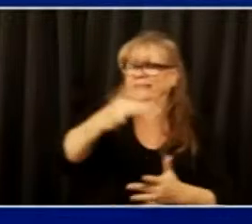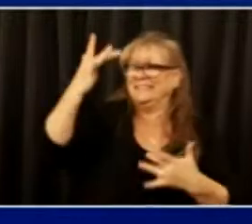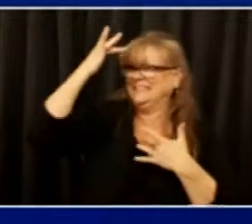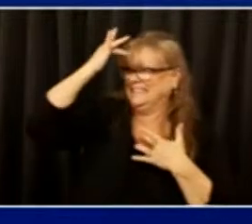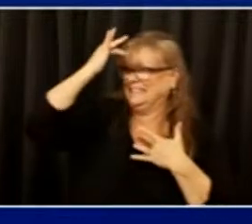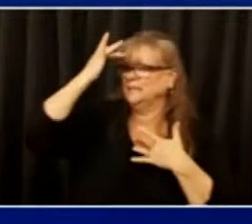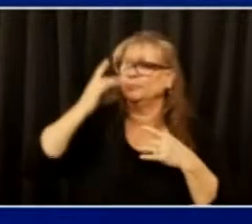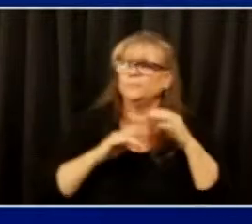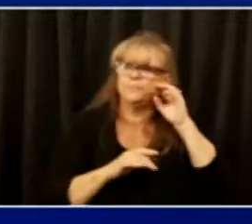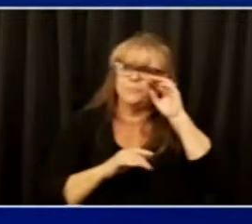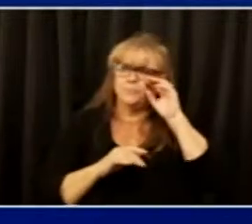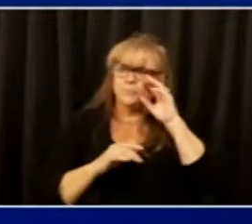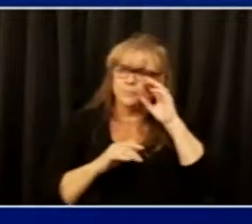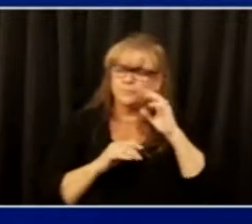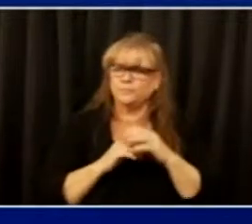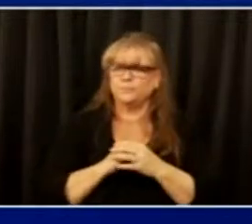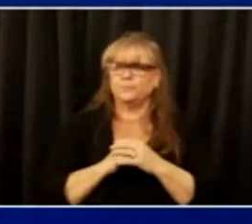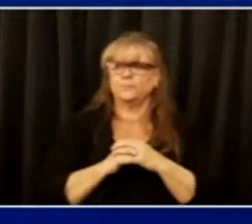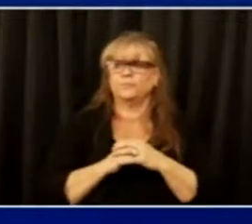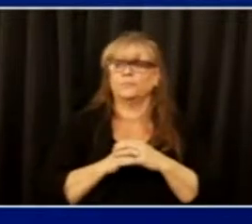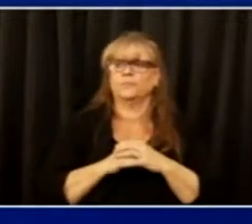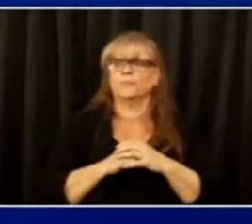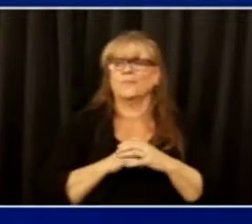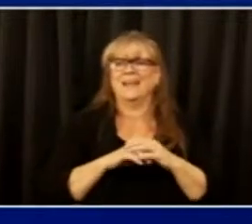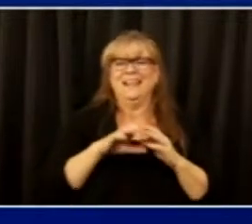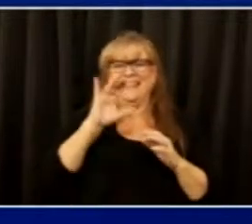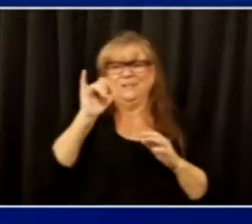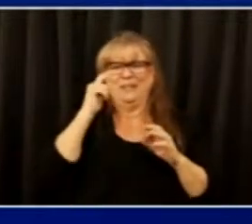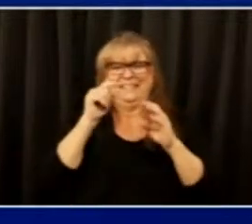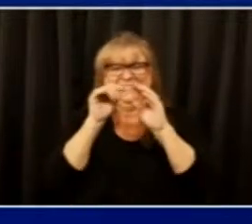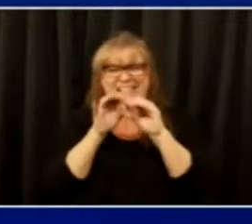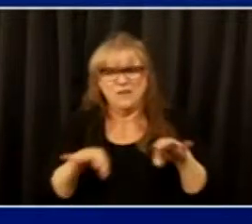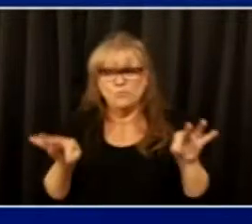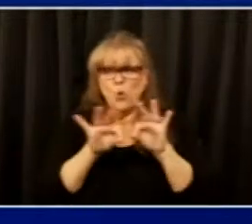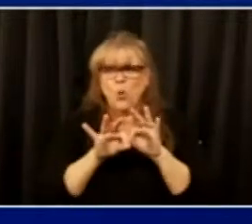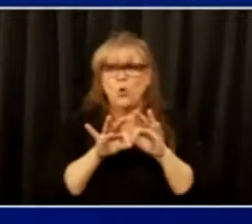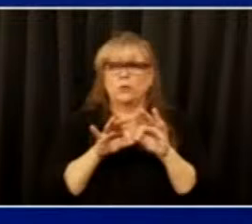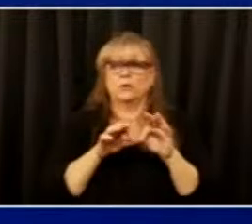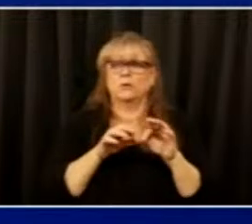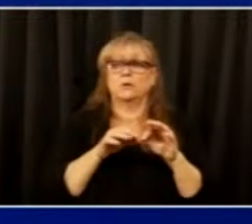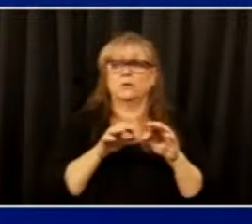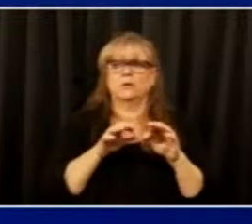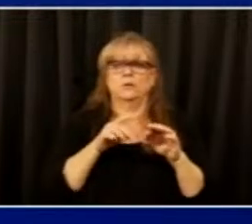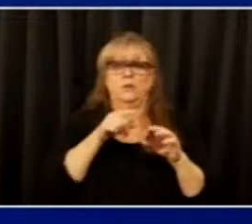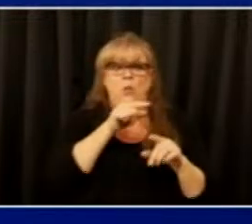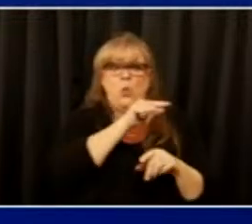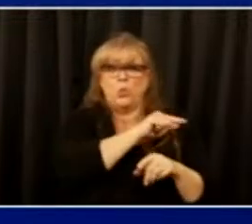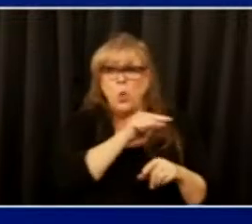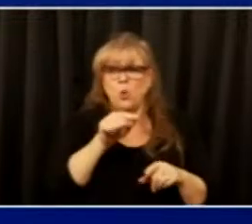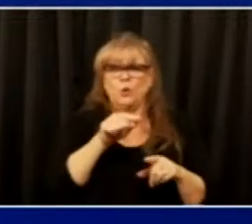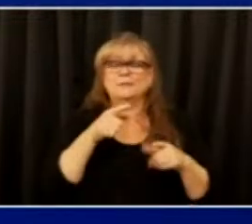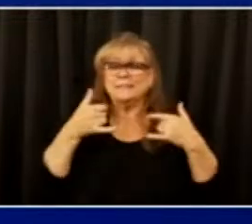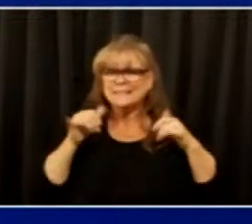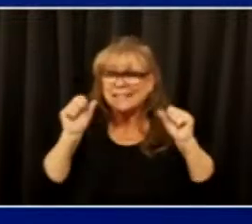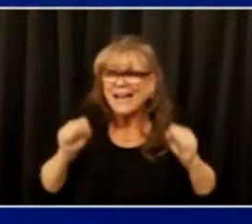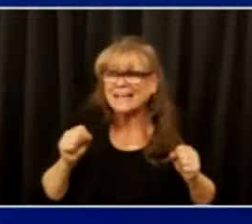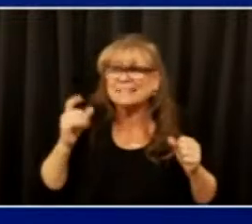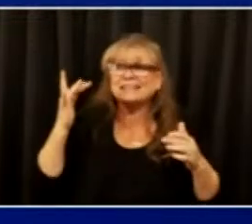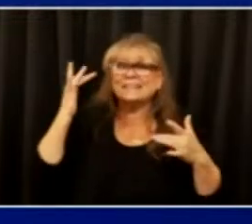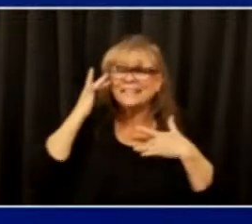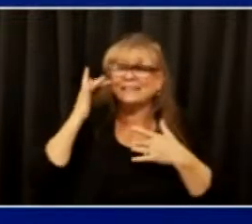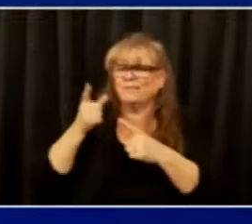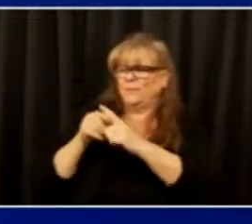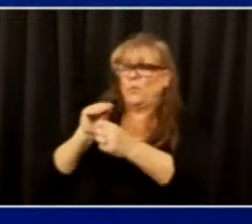say, older adults, I mean, it's important for us to remember that they can still get sick from infection with this coronavirus. They can still go on to